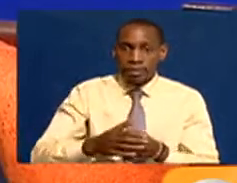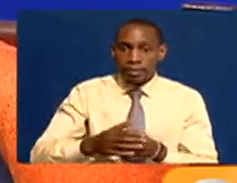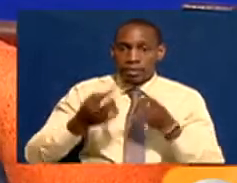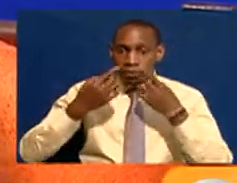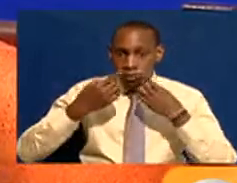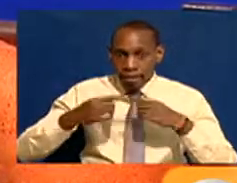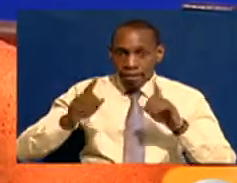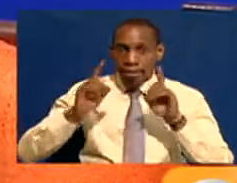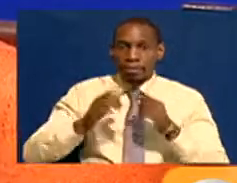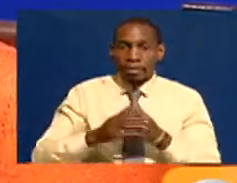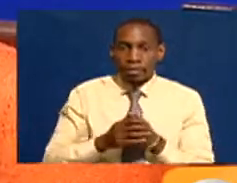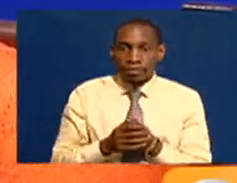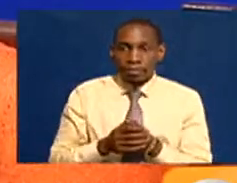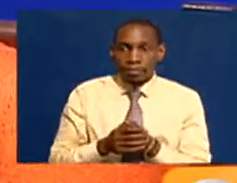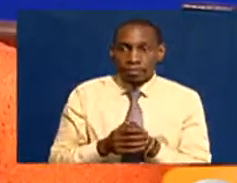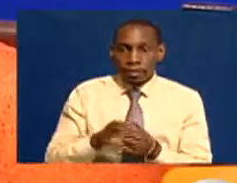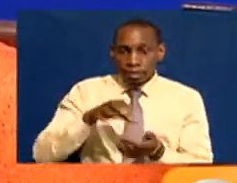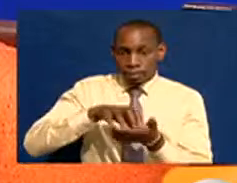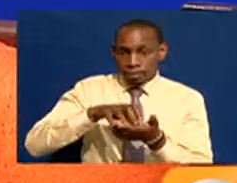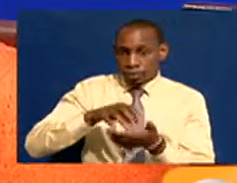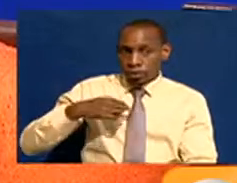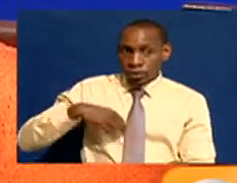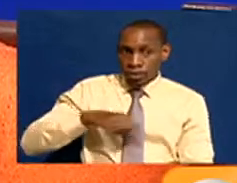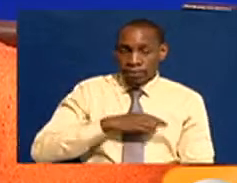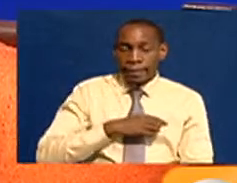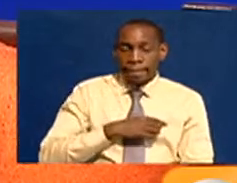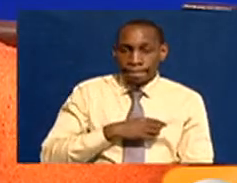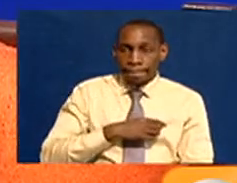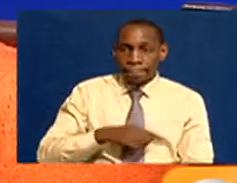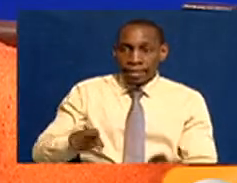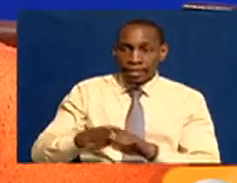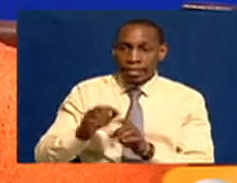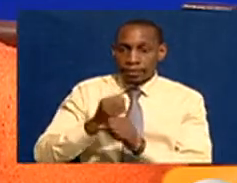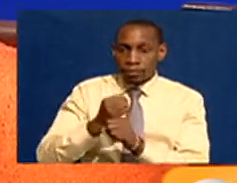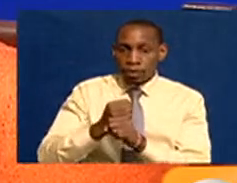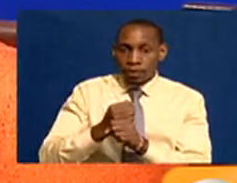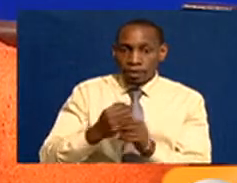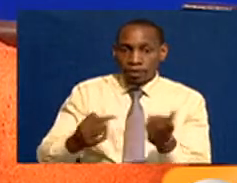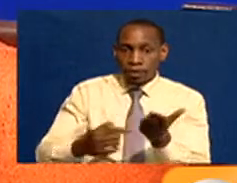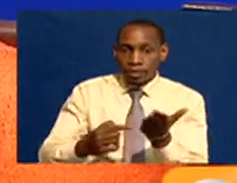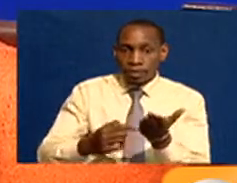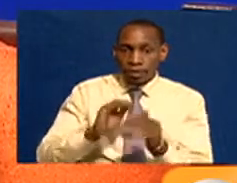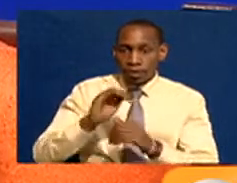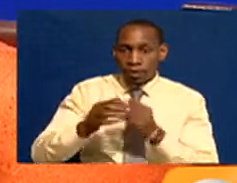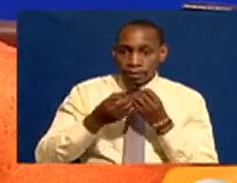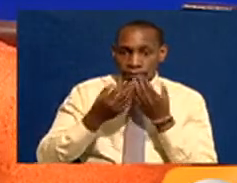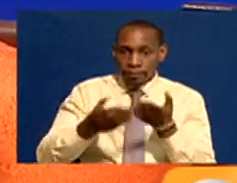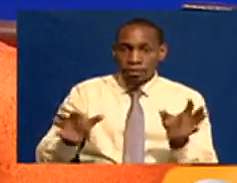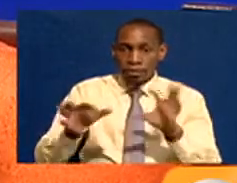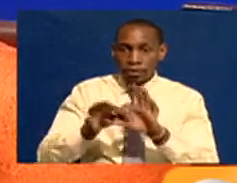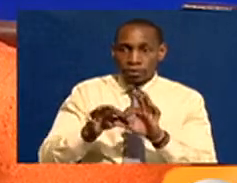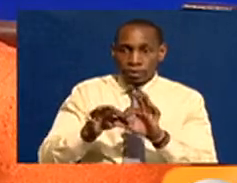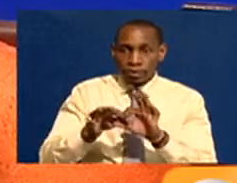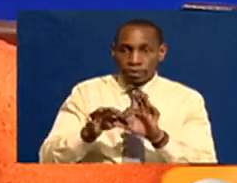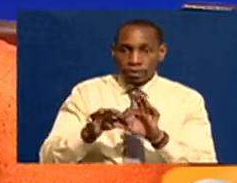to what extent we are. We are also working on digitizing all the information related